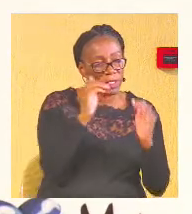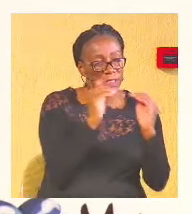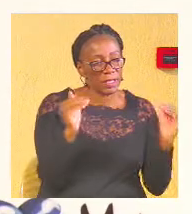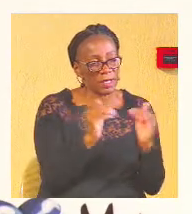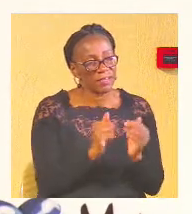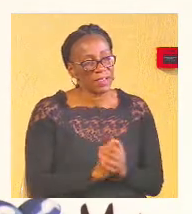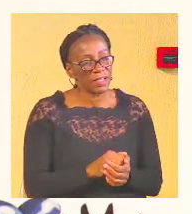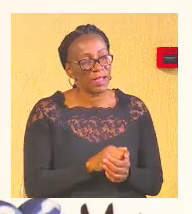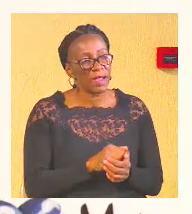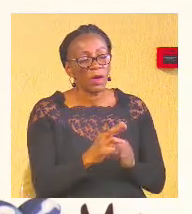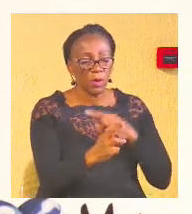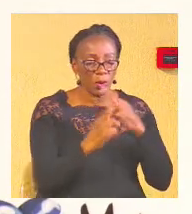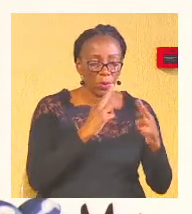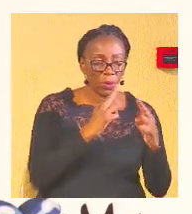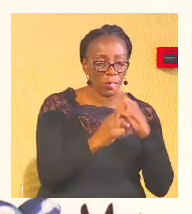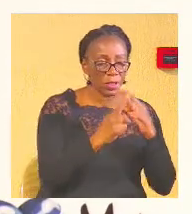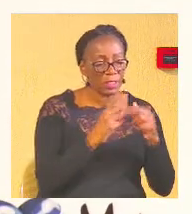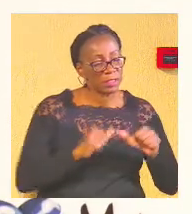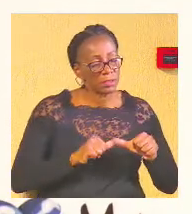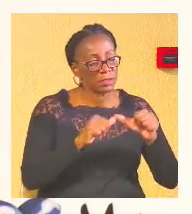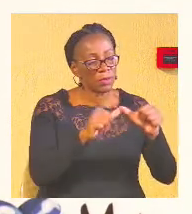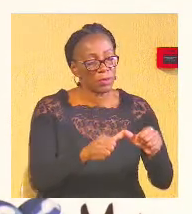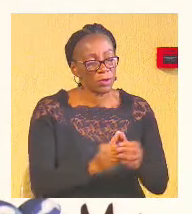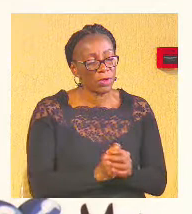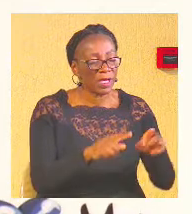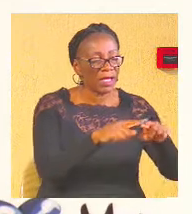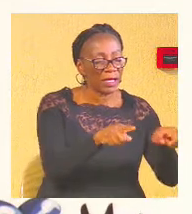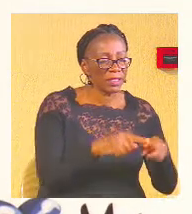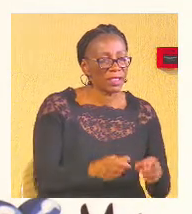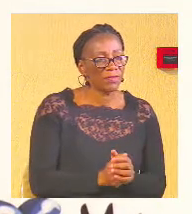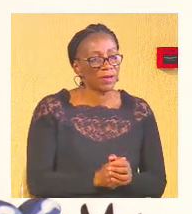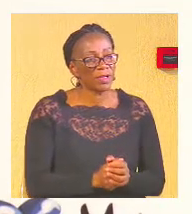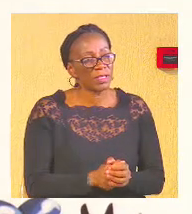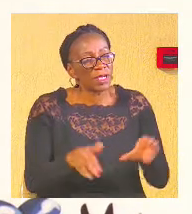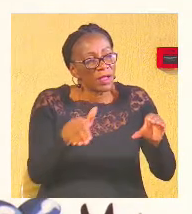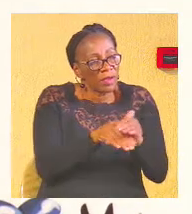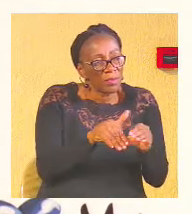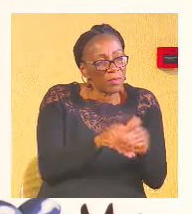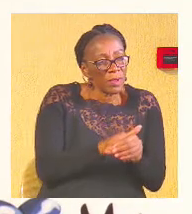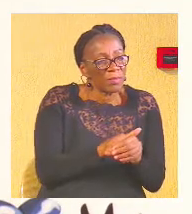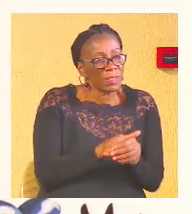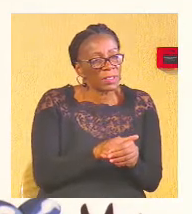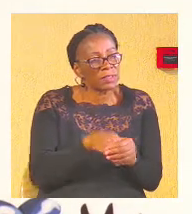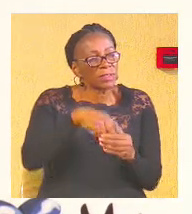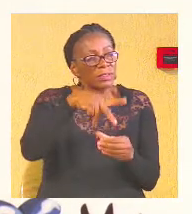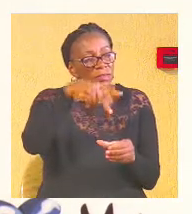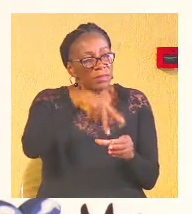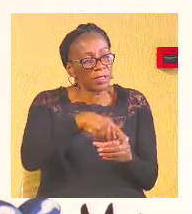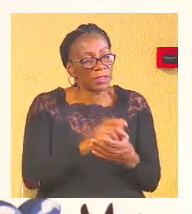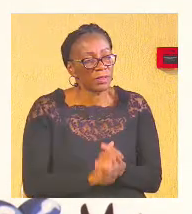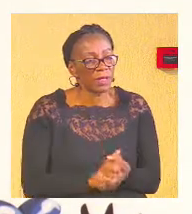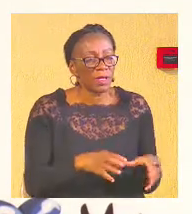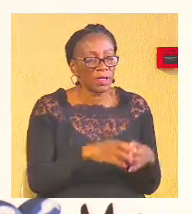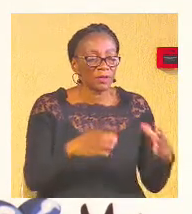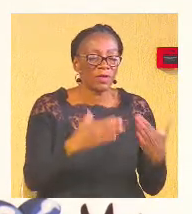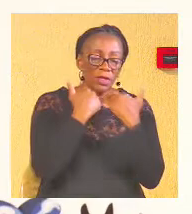going on between various stakeholders as part of the response. So it is important